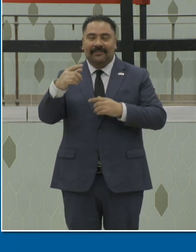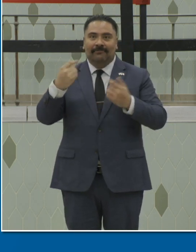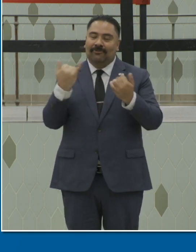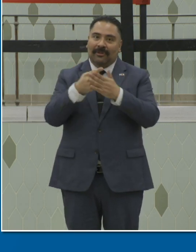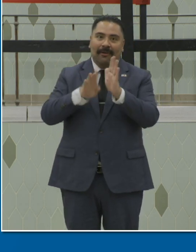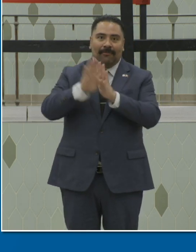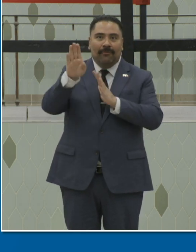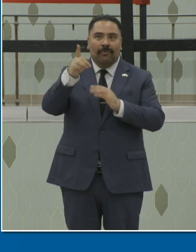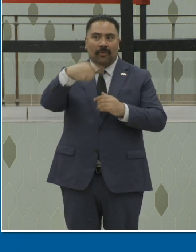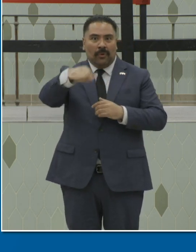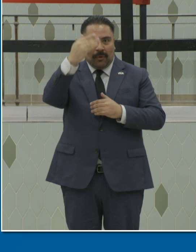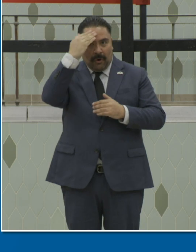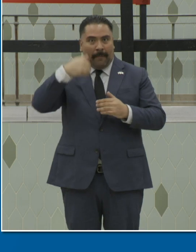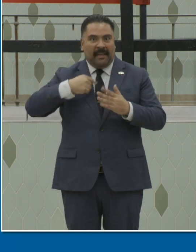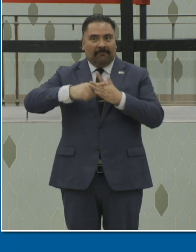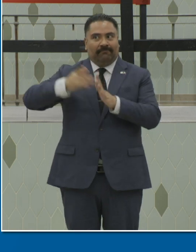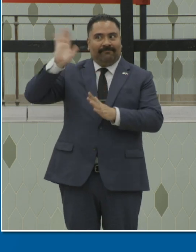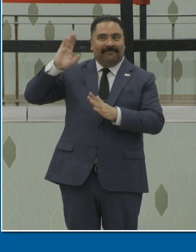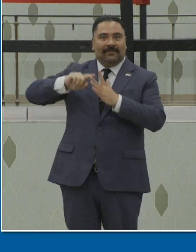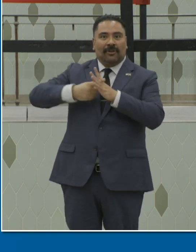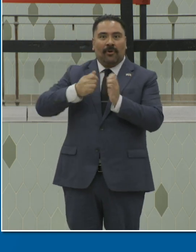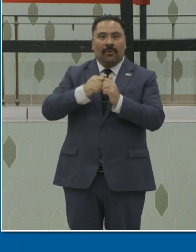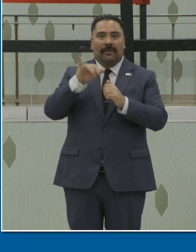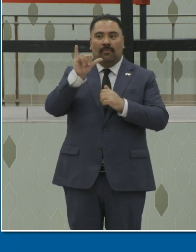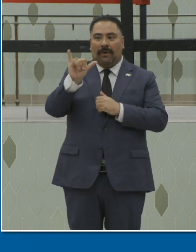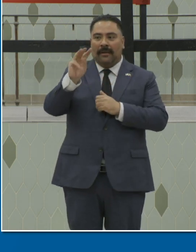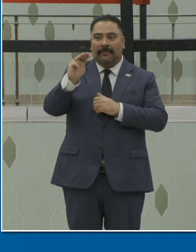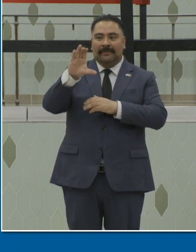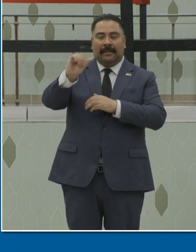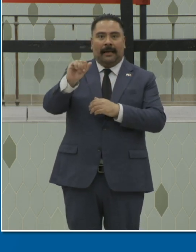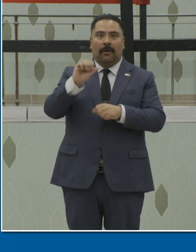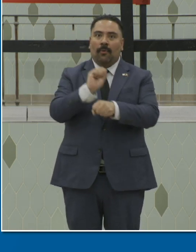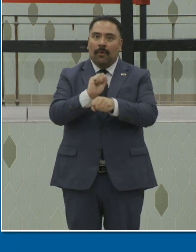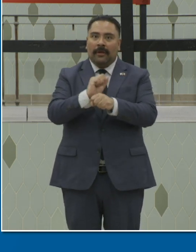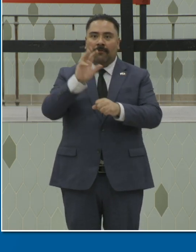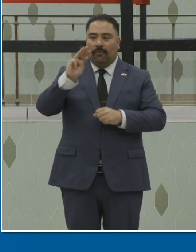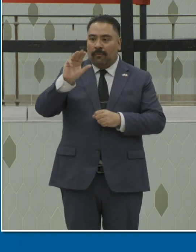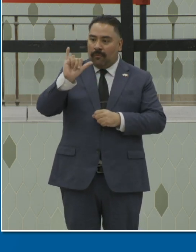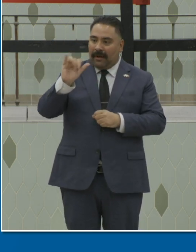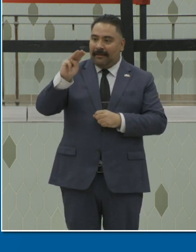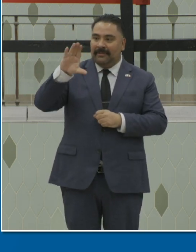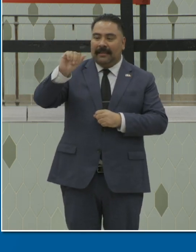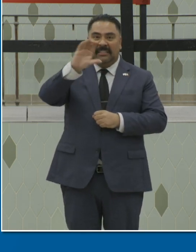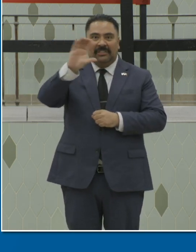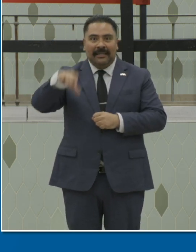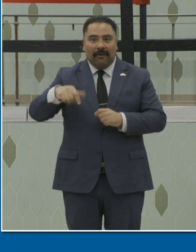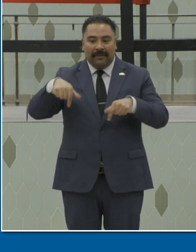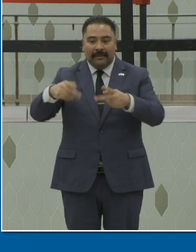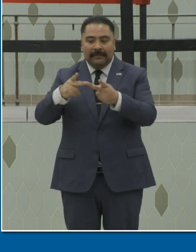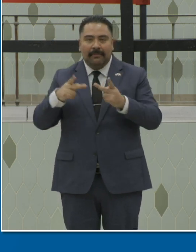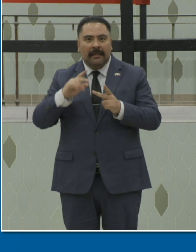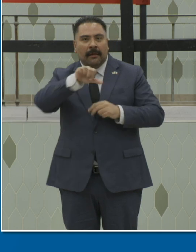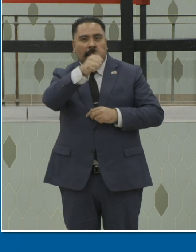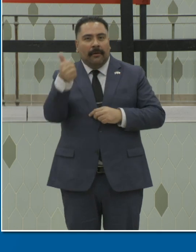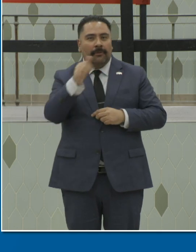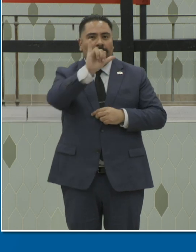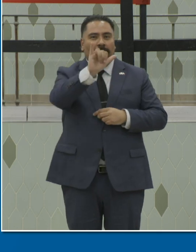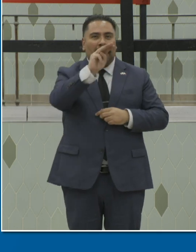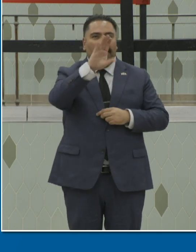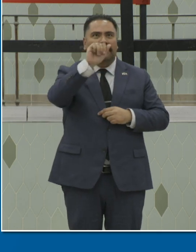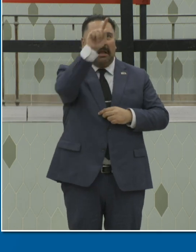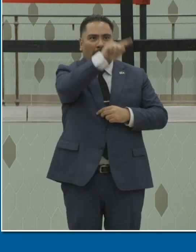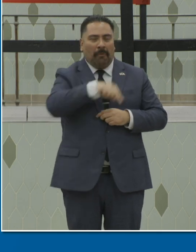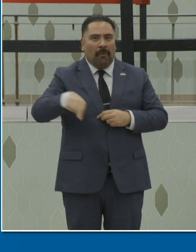started off at the YMCA and working for the YMCA of Chicago. You know, this place and other YMCAs played